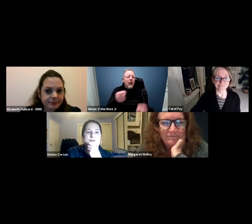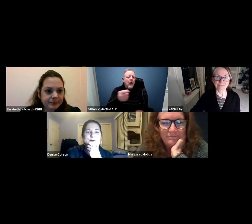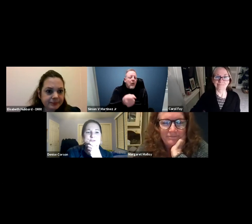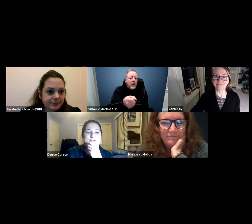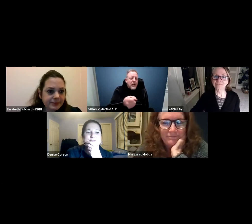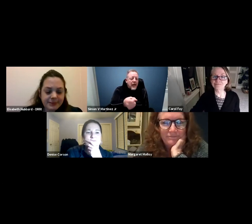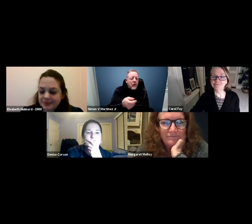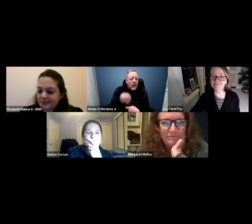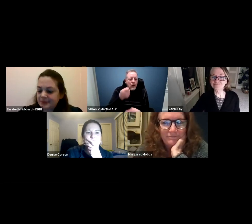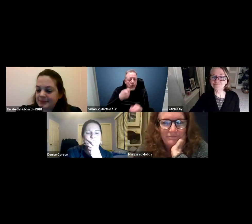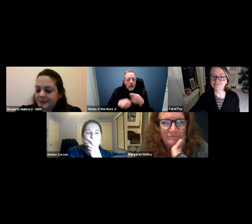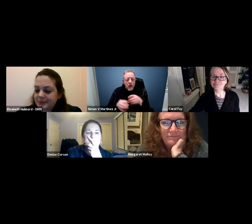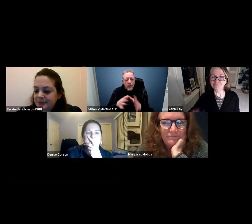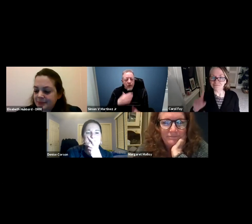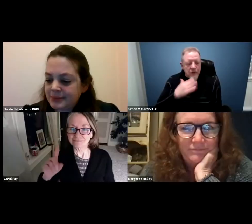like to ask a question?